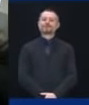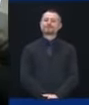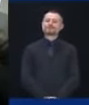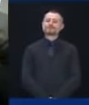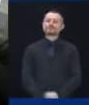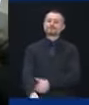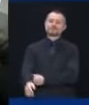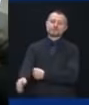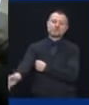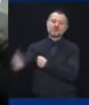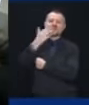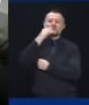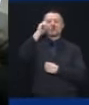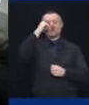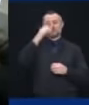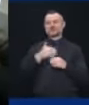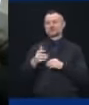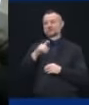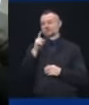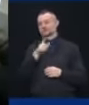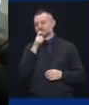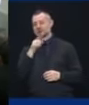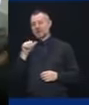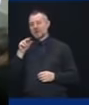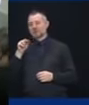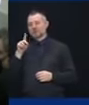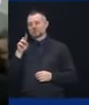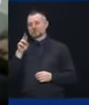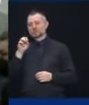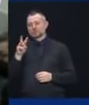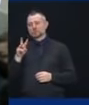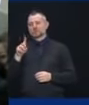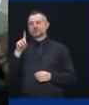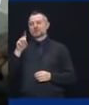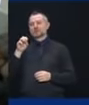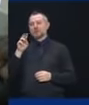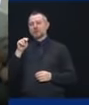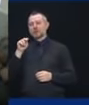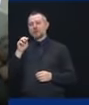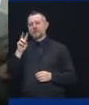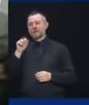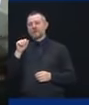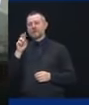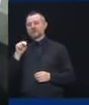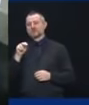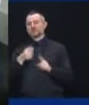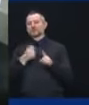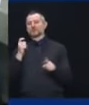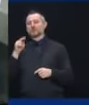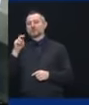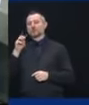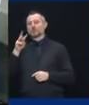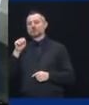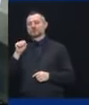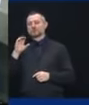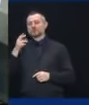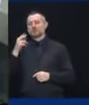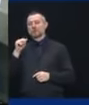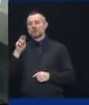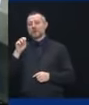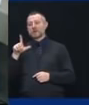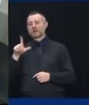Thank you, Governor. Your next question comes from Andrew Donovan of News Channel 9. Andrew, your line is now open. Please unmute your